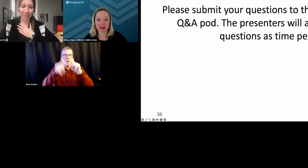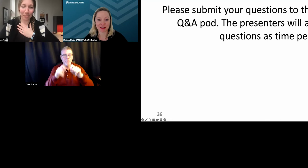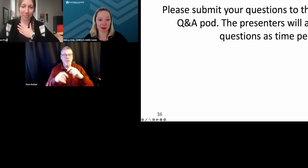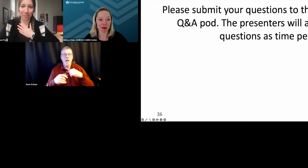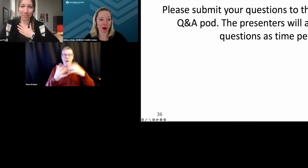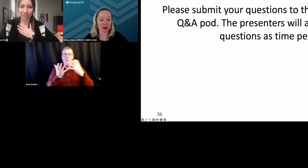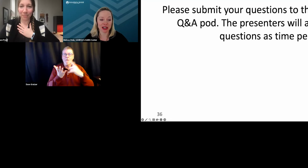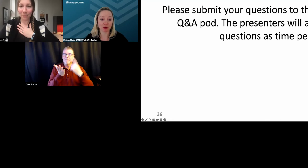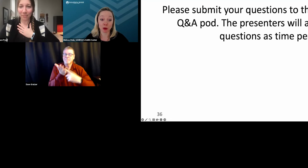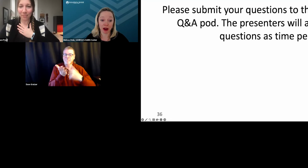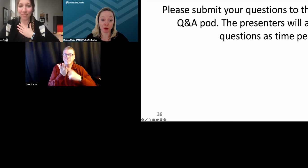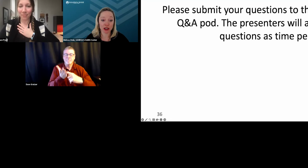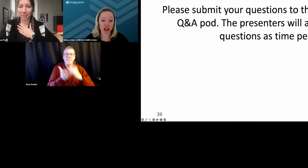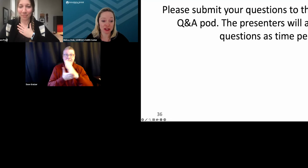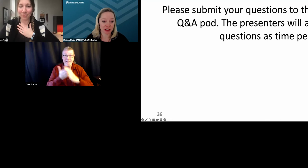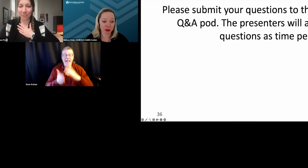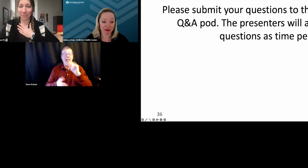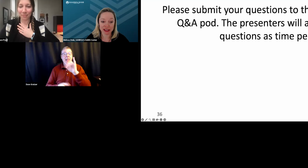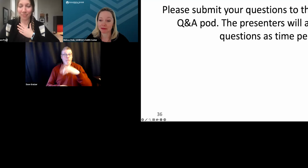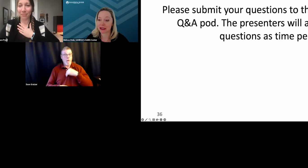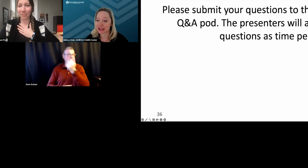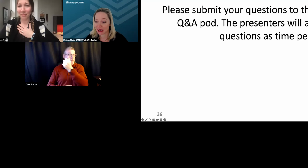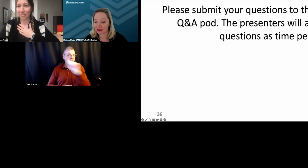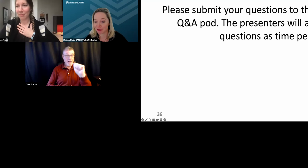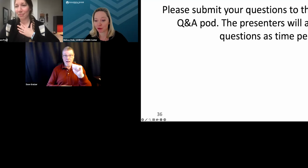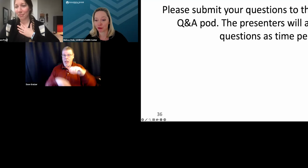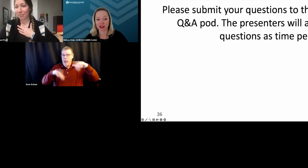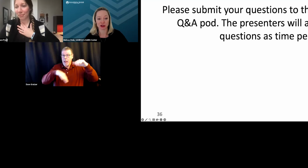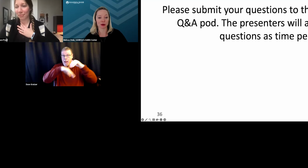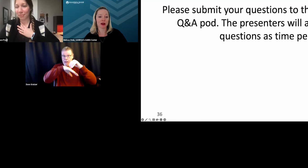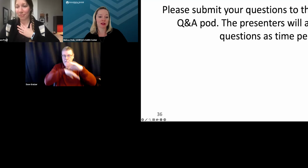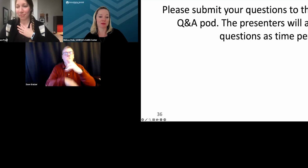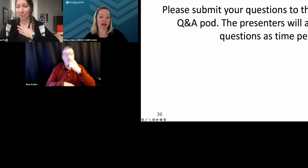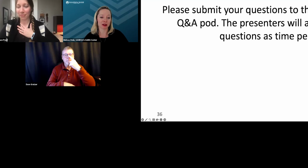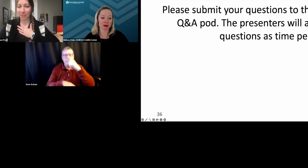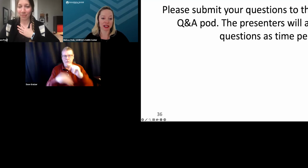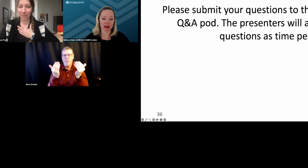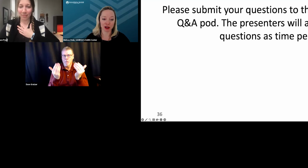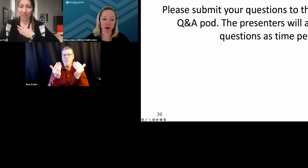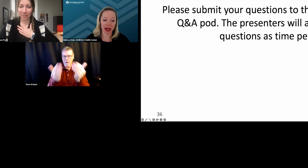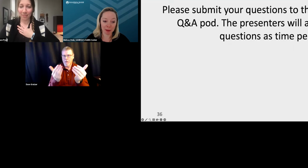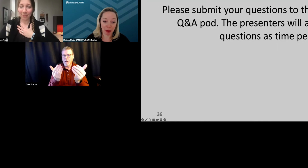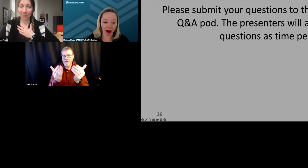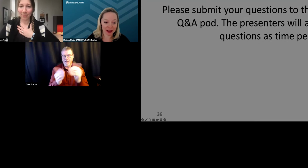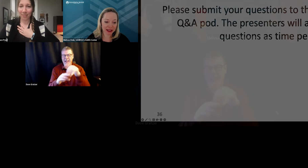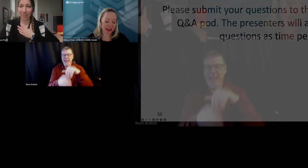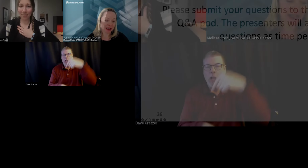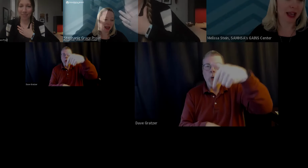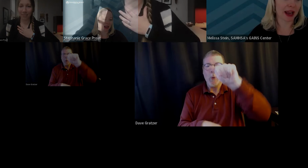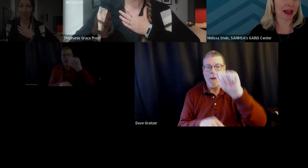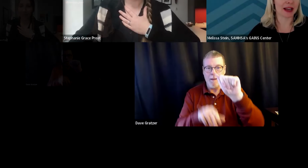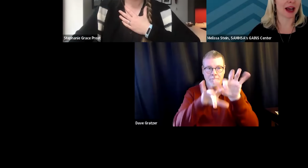into to some of those. And if you have questions that you haven't submitted yet, feel free to submit those in the Q&A